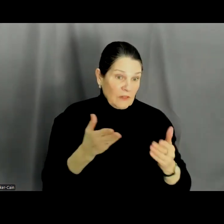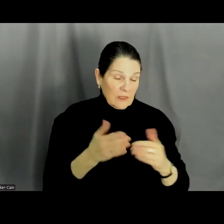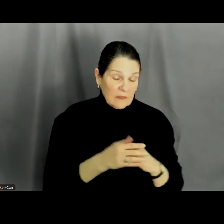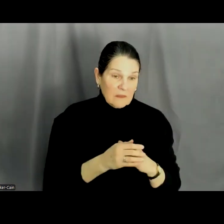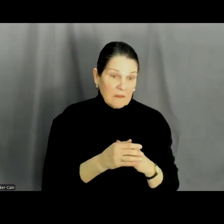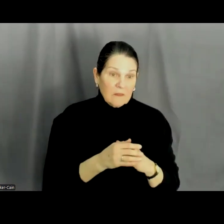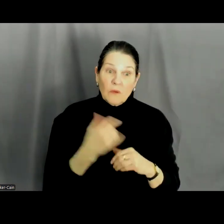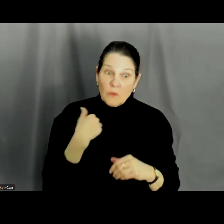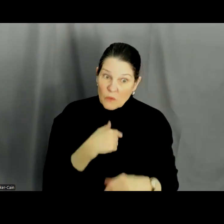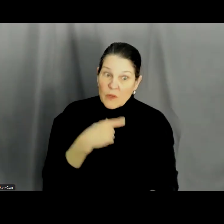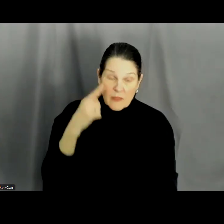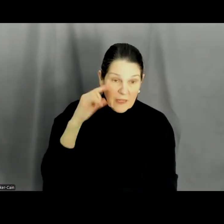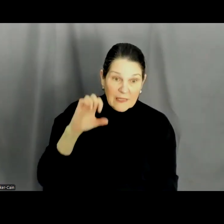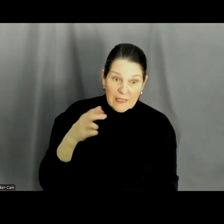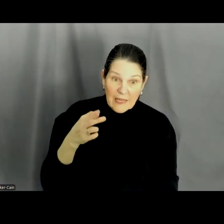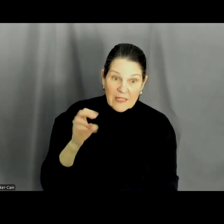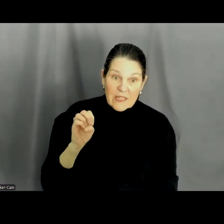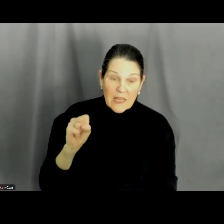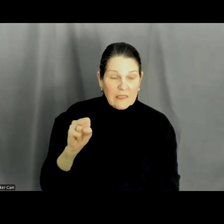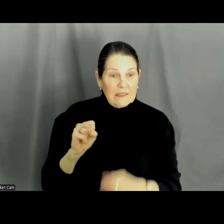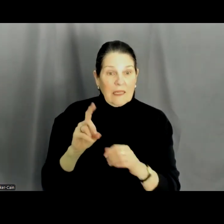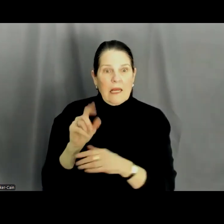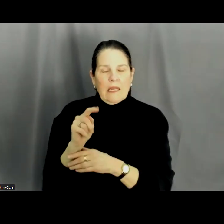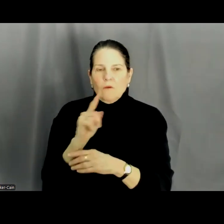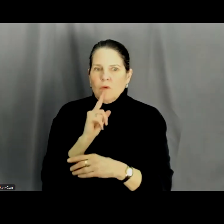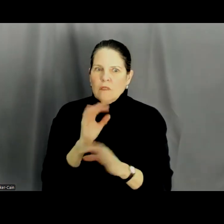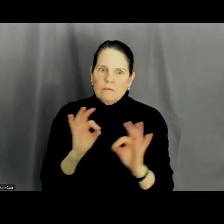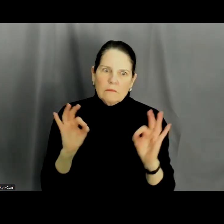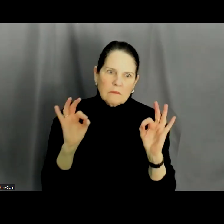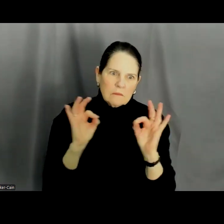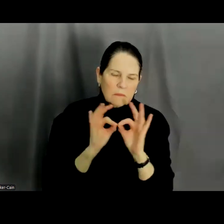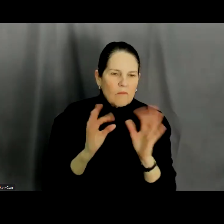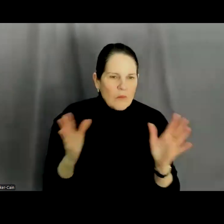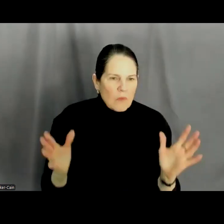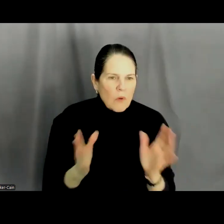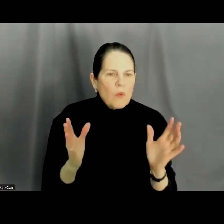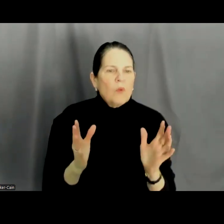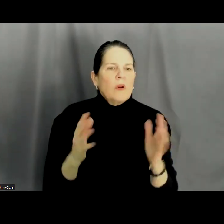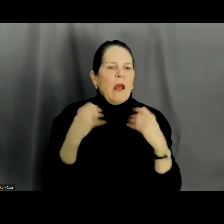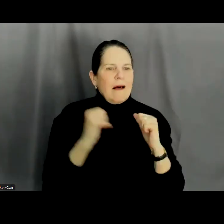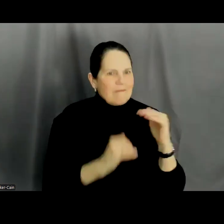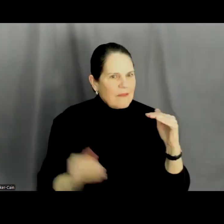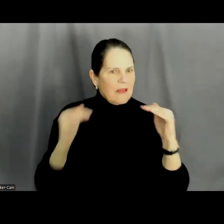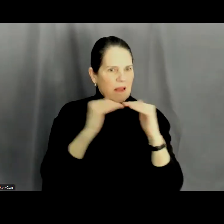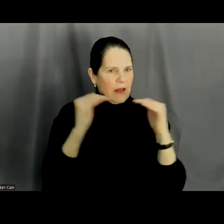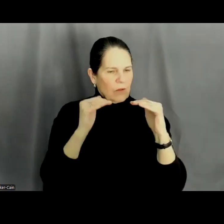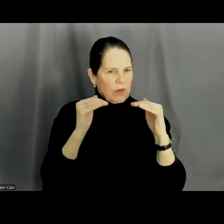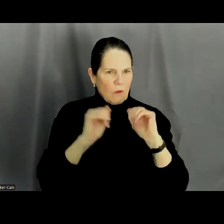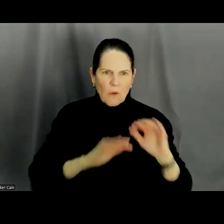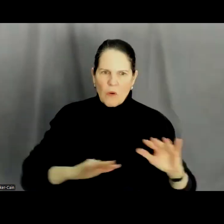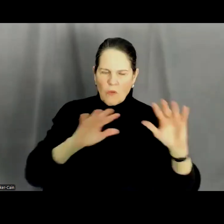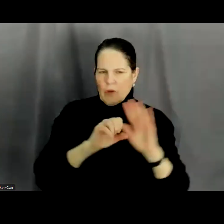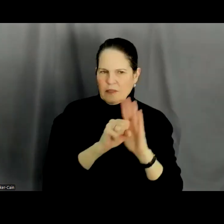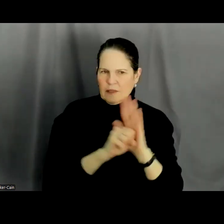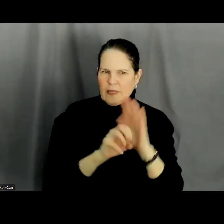CHES data is essential in advancing health equity across different populations in the state. And we are very